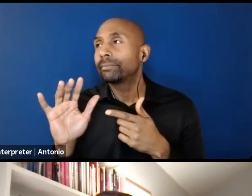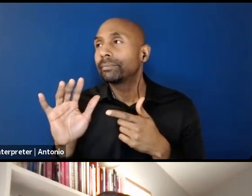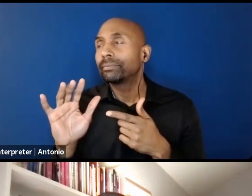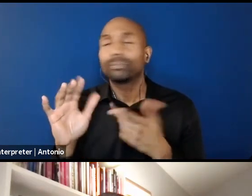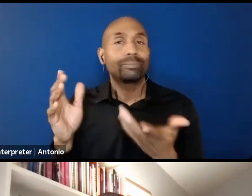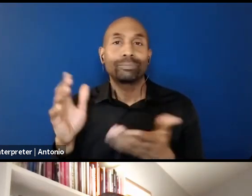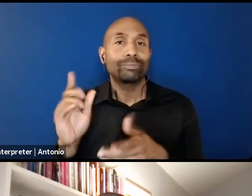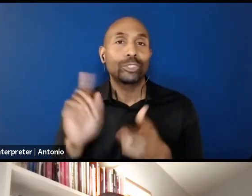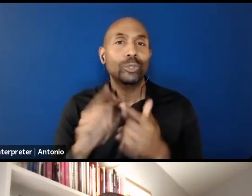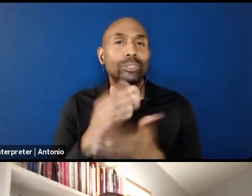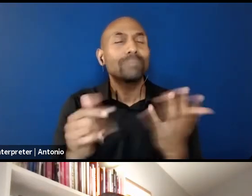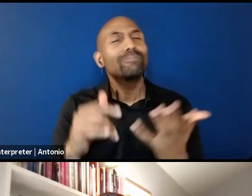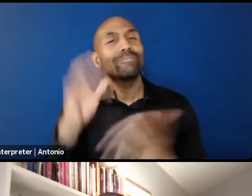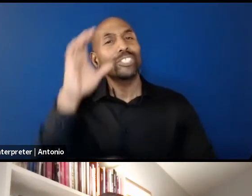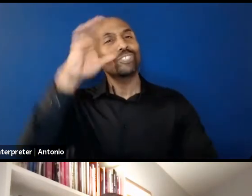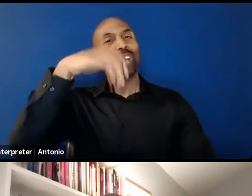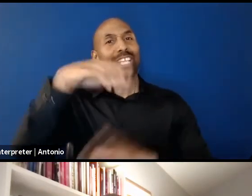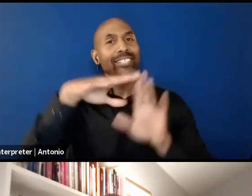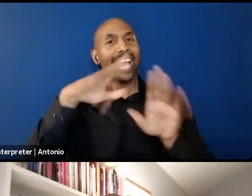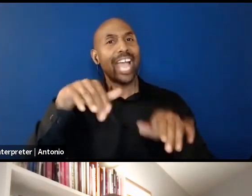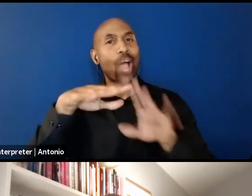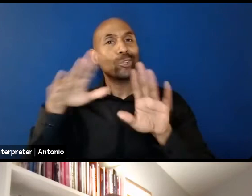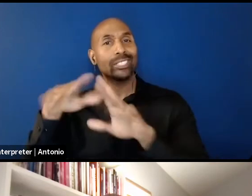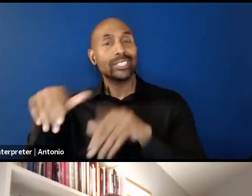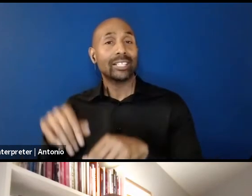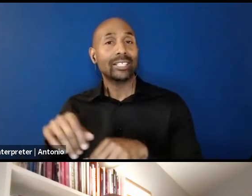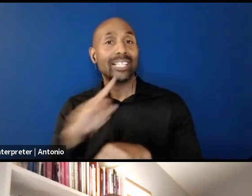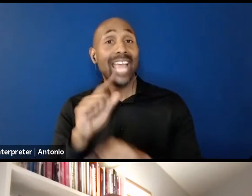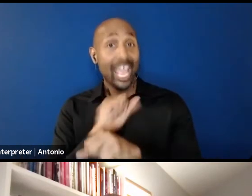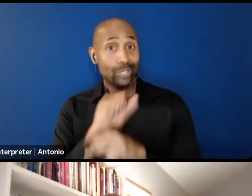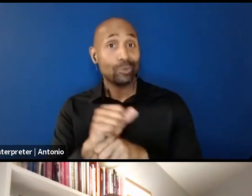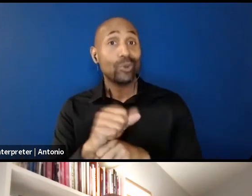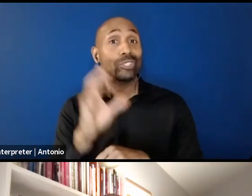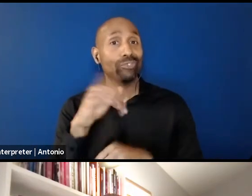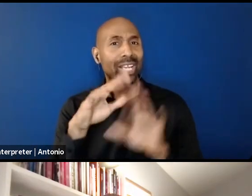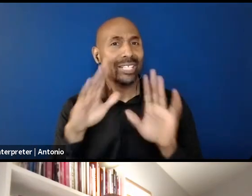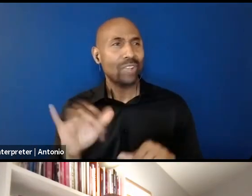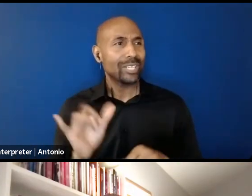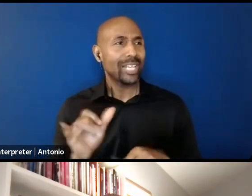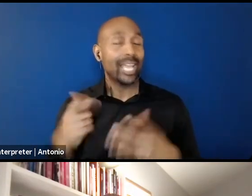strange houses. Literally strange houses. What am I doing